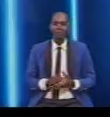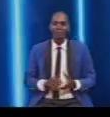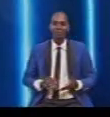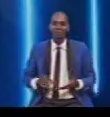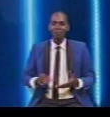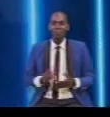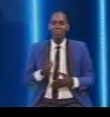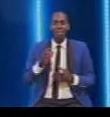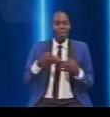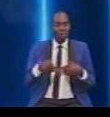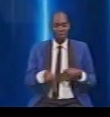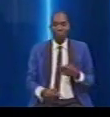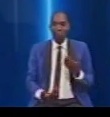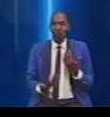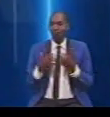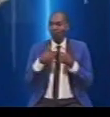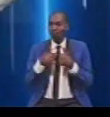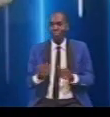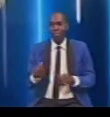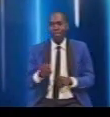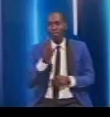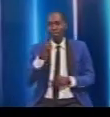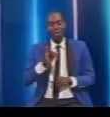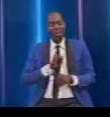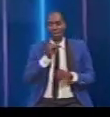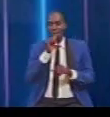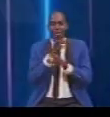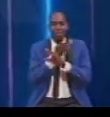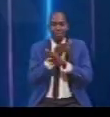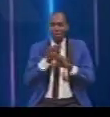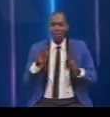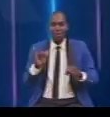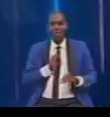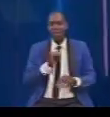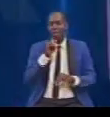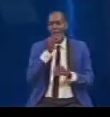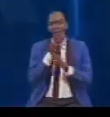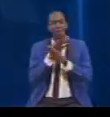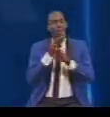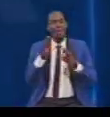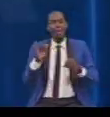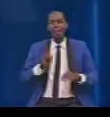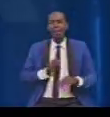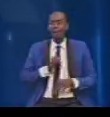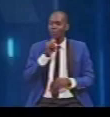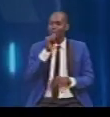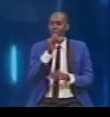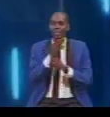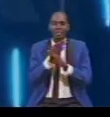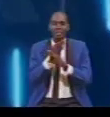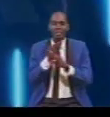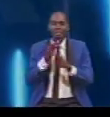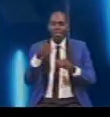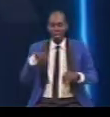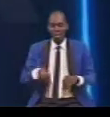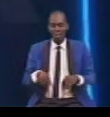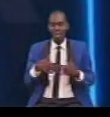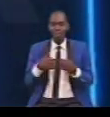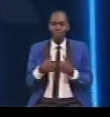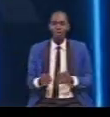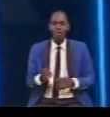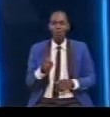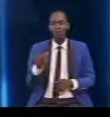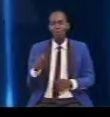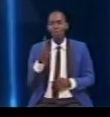Hey, lost another one, I am free. Oh, I am free. Yes, I am free. Hey,